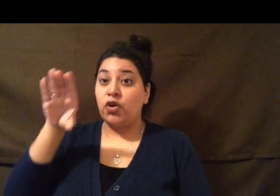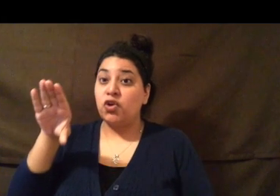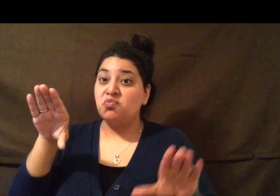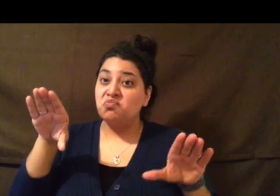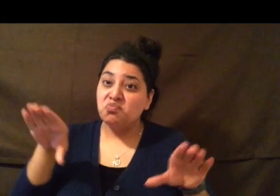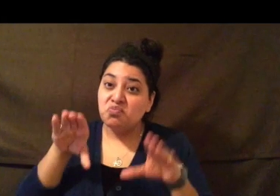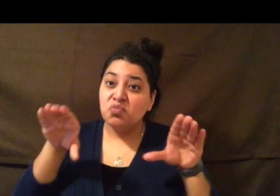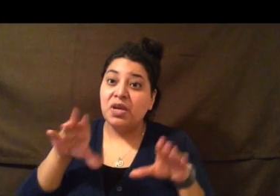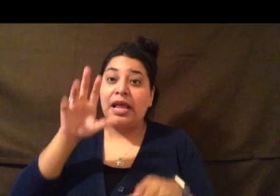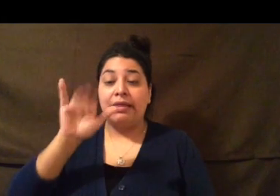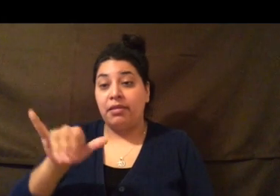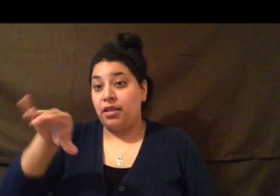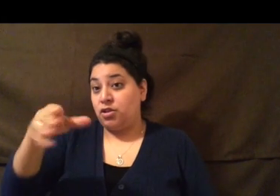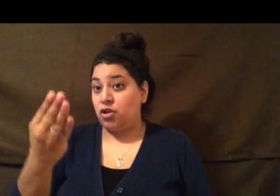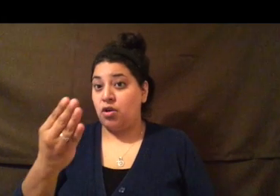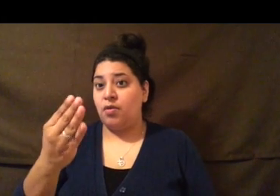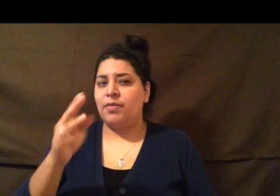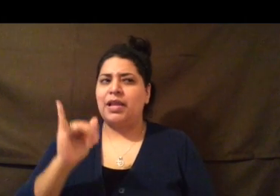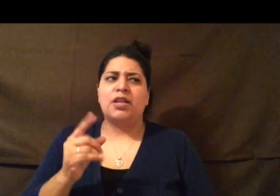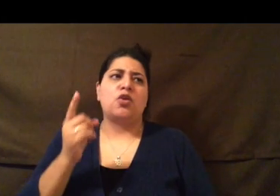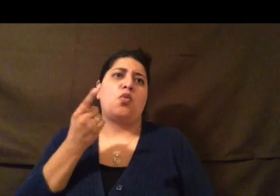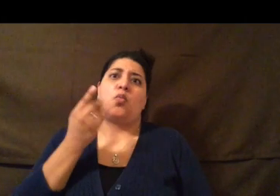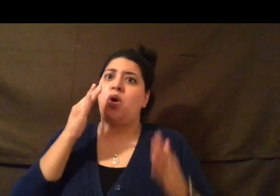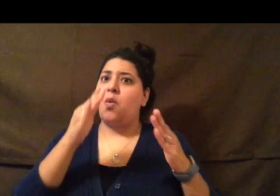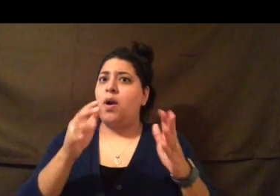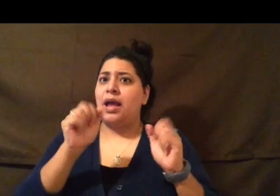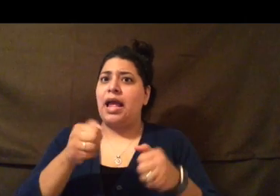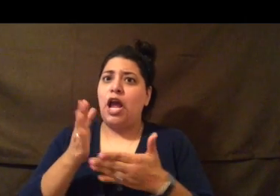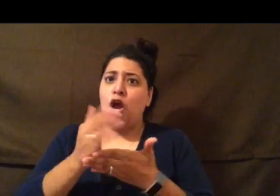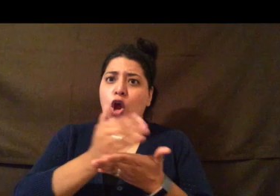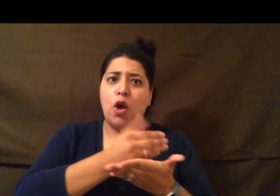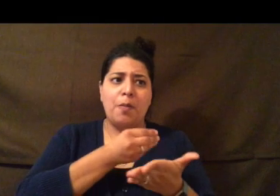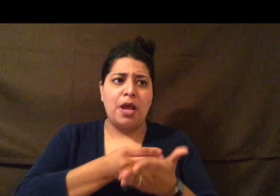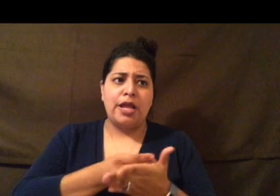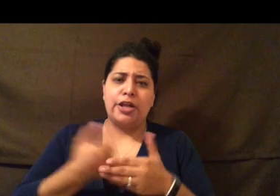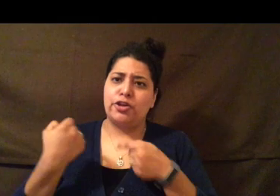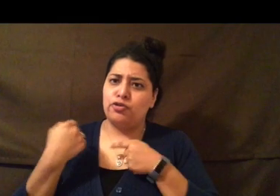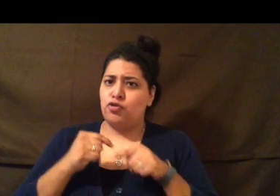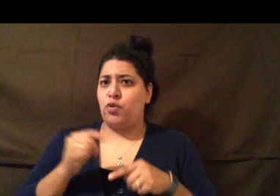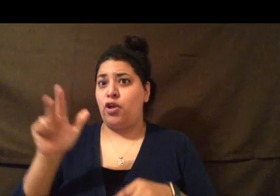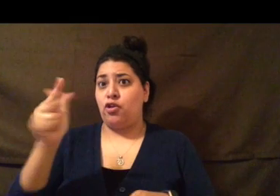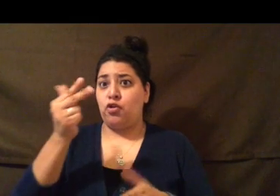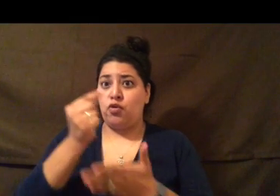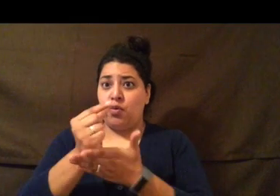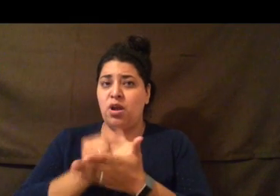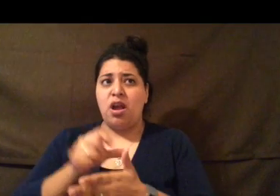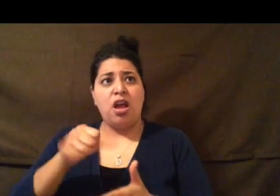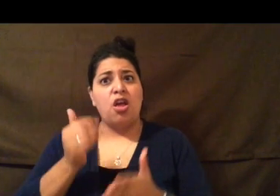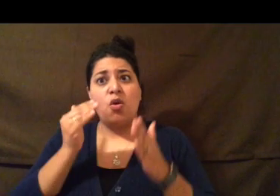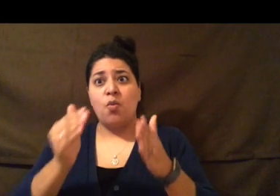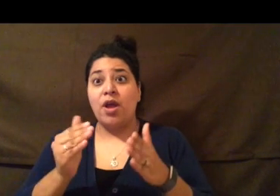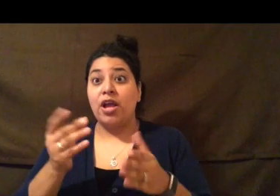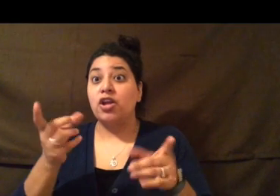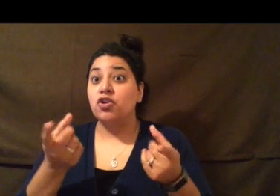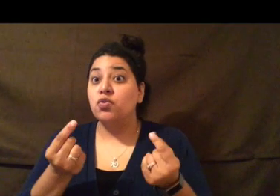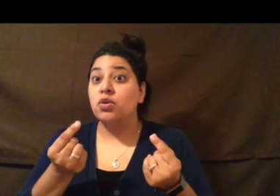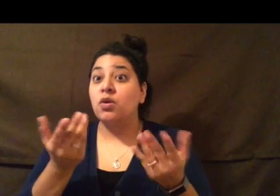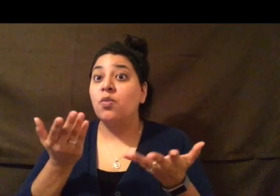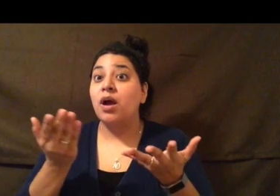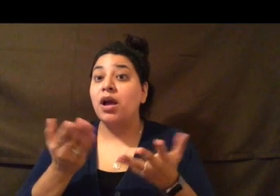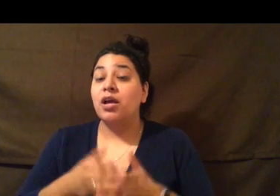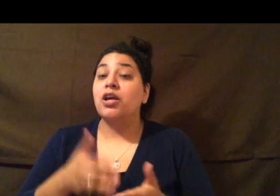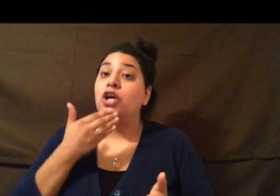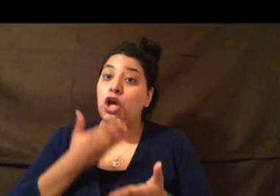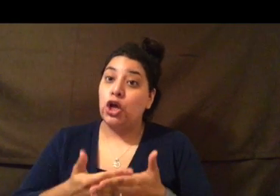for doing that job. Well, that's one way that we can earn money in third grade. Another way that we can earn money in third grade is